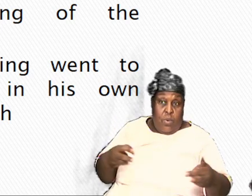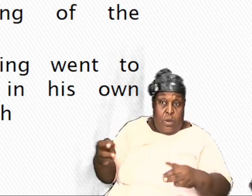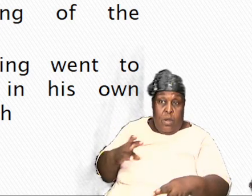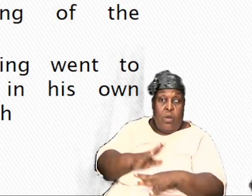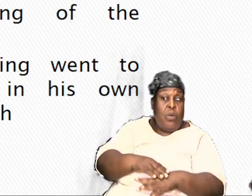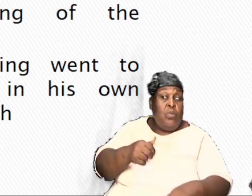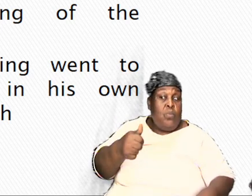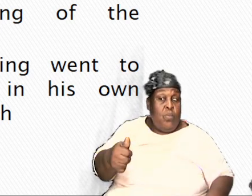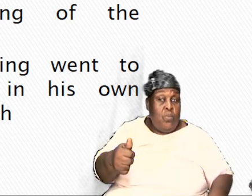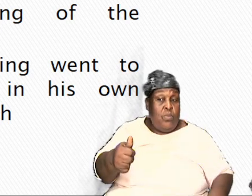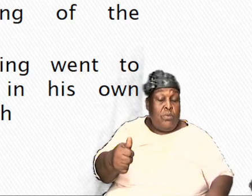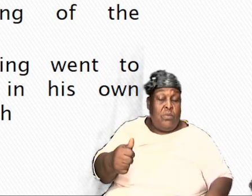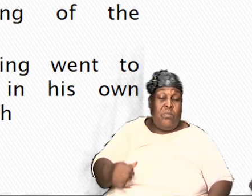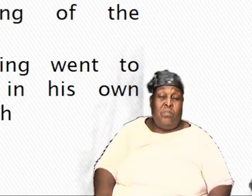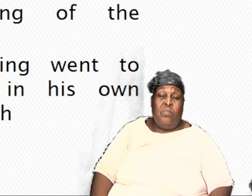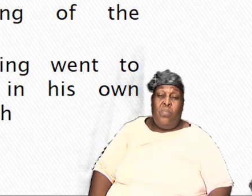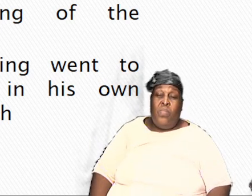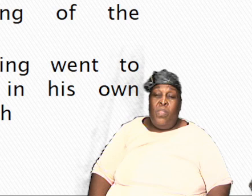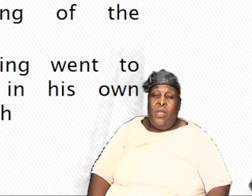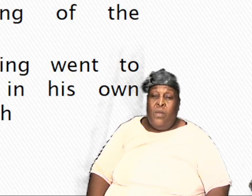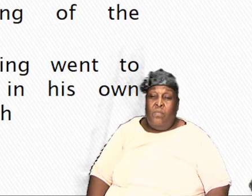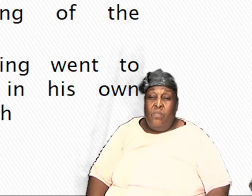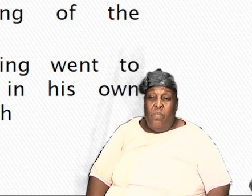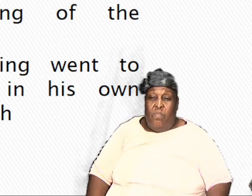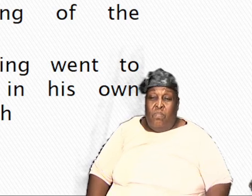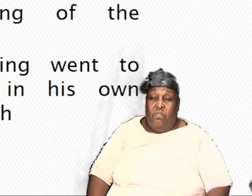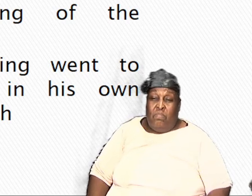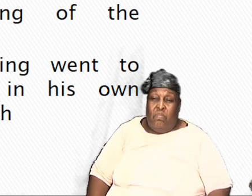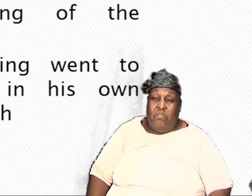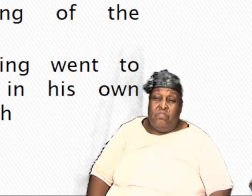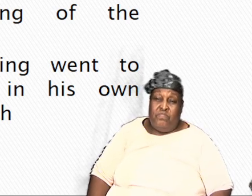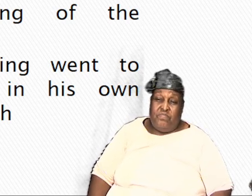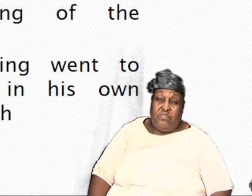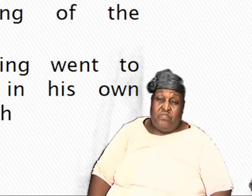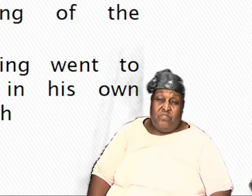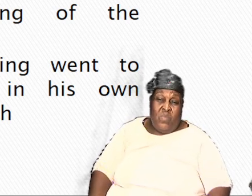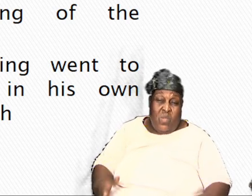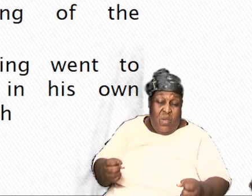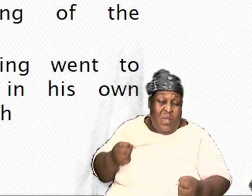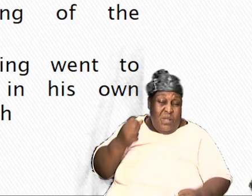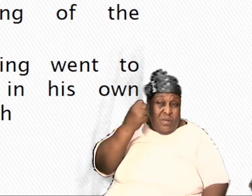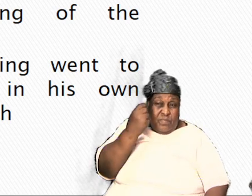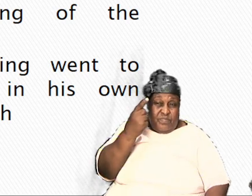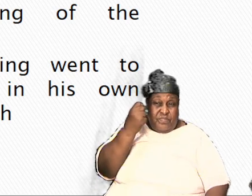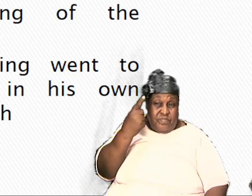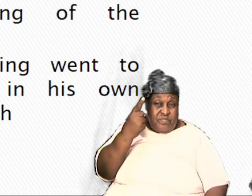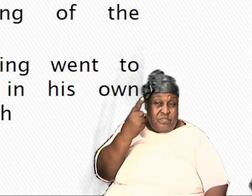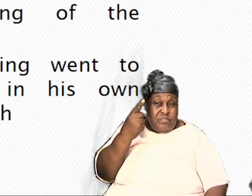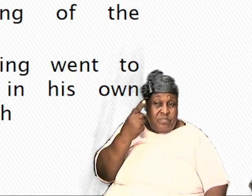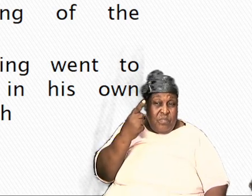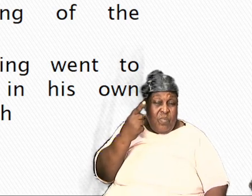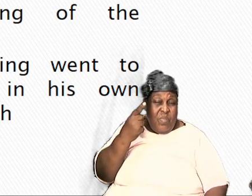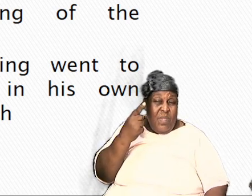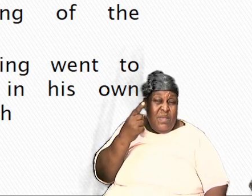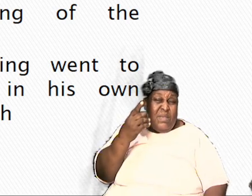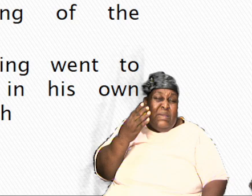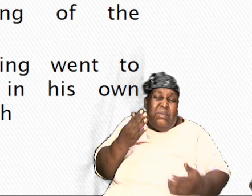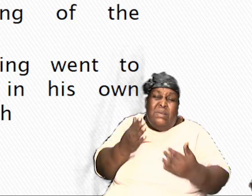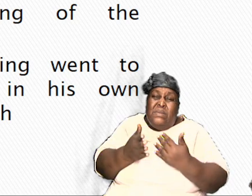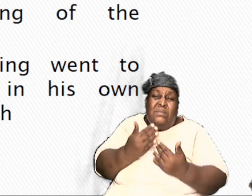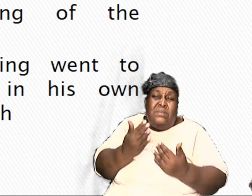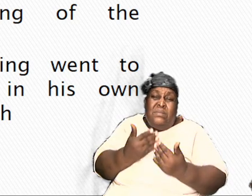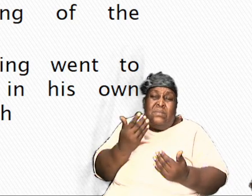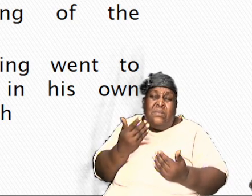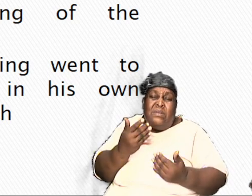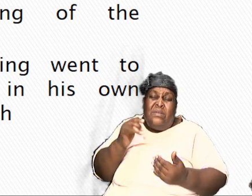to understand, I did not point out last time, I want us to understand that this is a significant, and that is